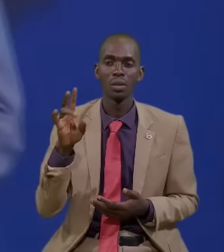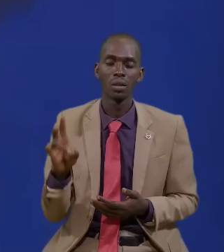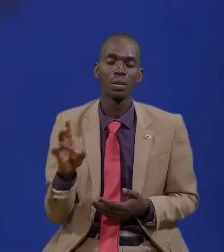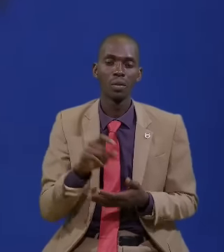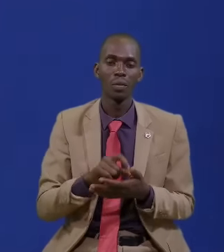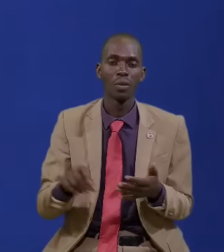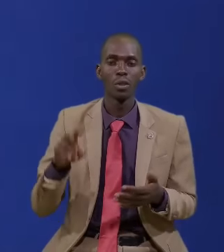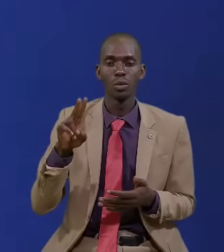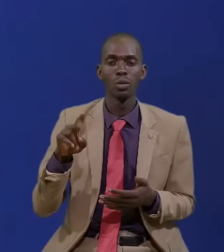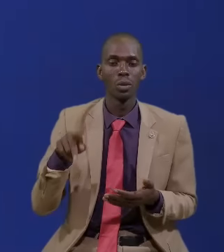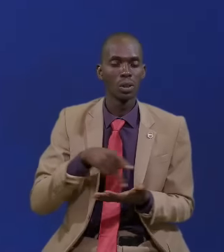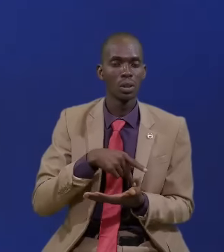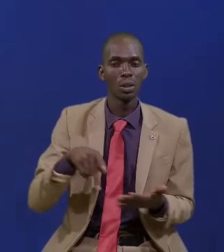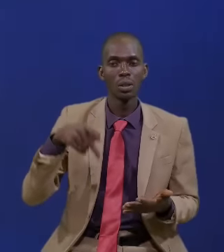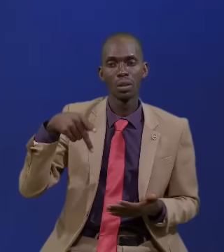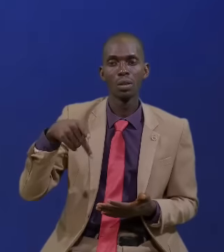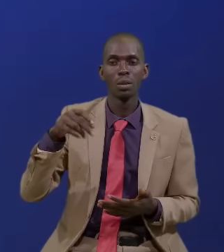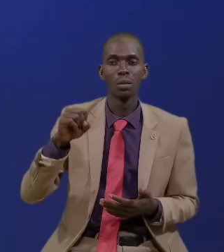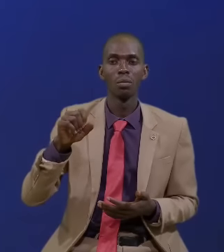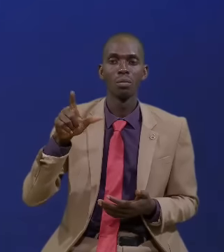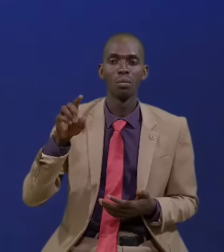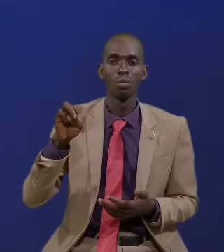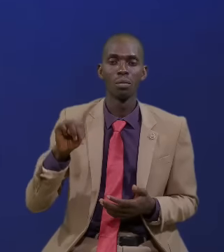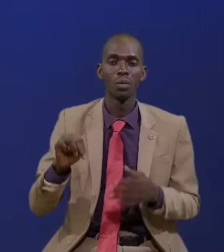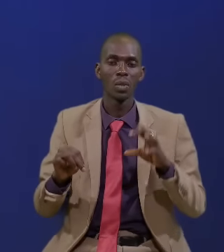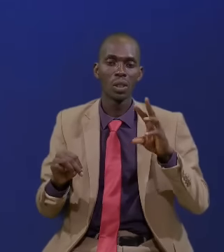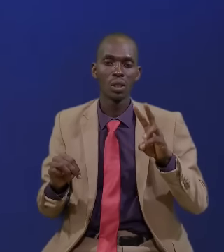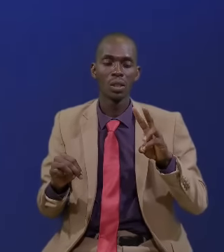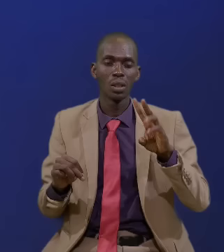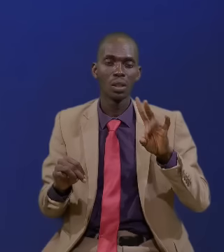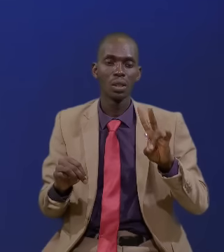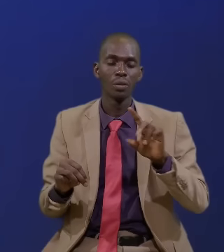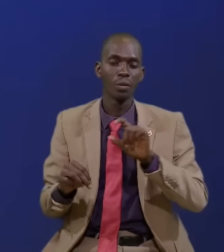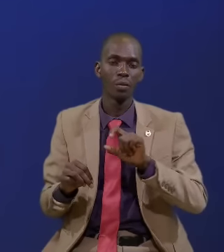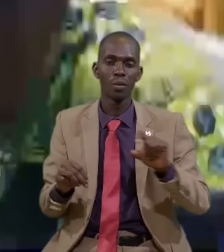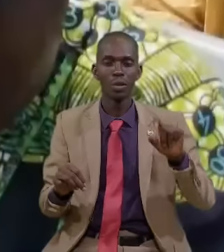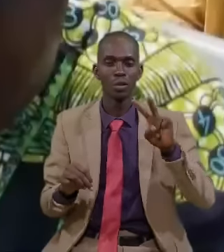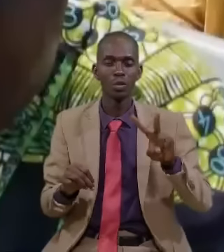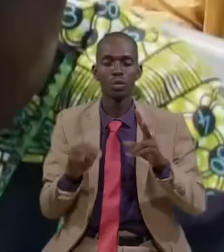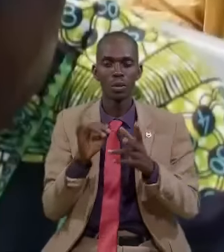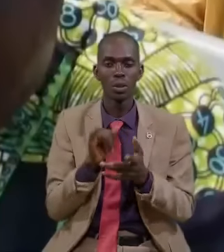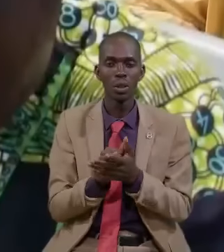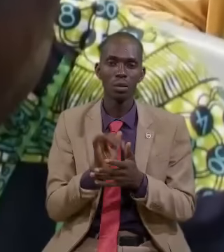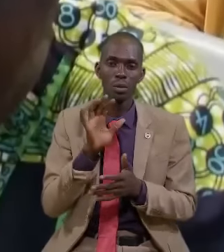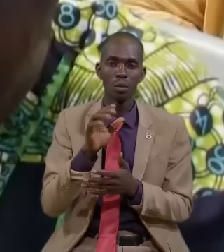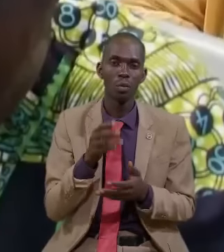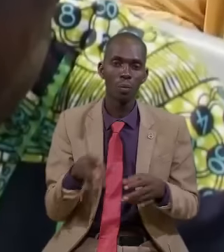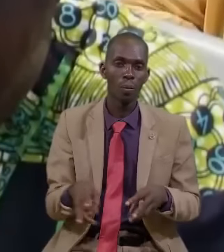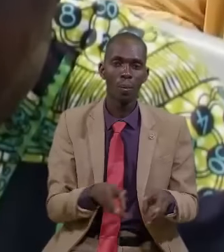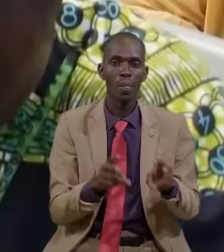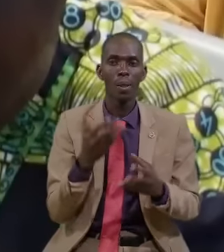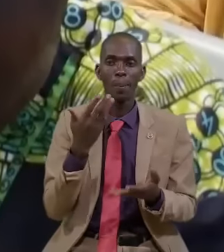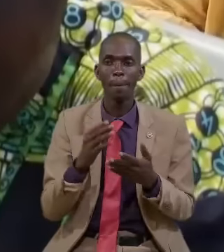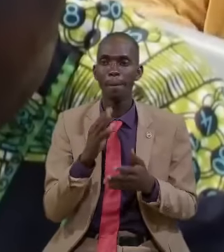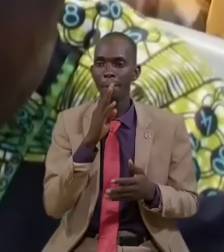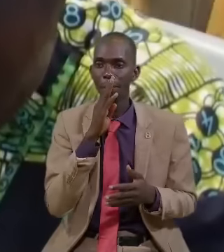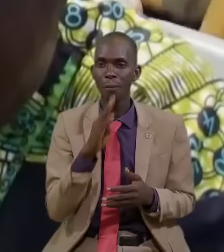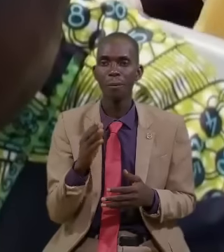Psalm 67, verse 2, that thy way may be known upon earth,